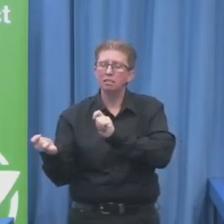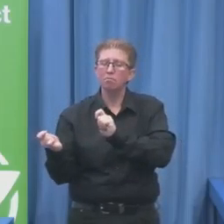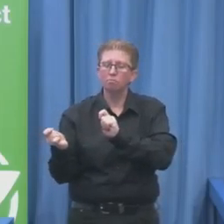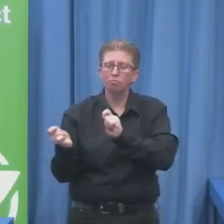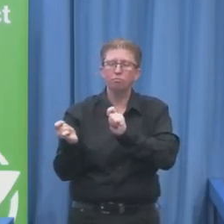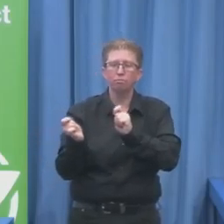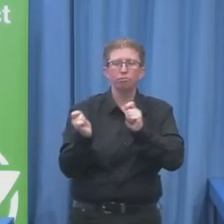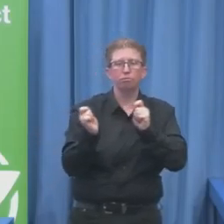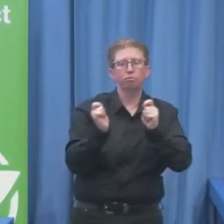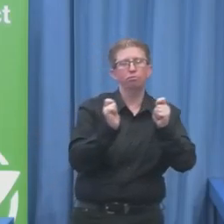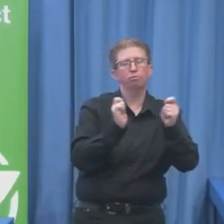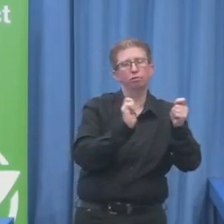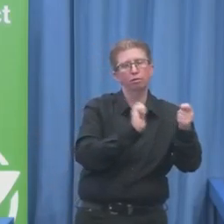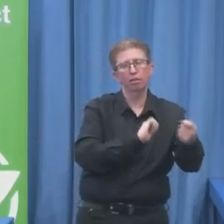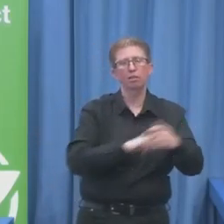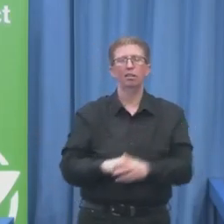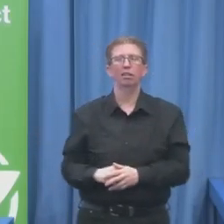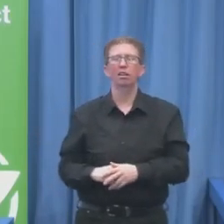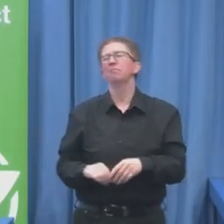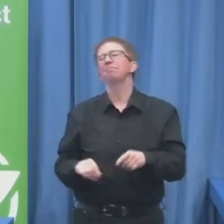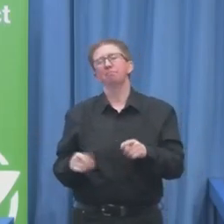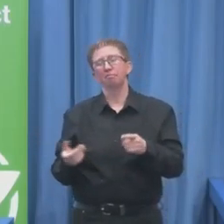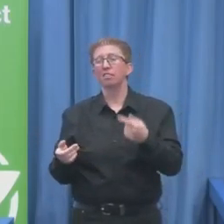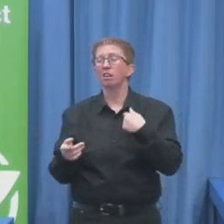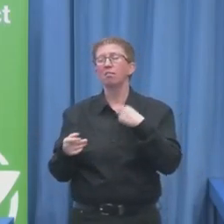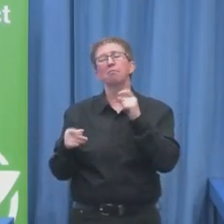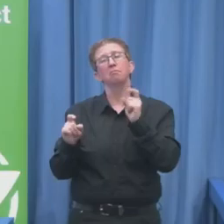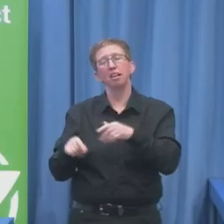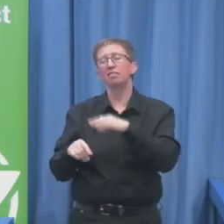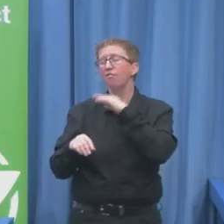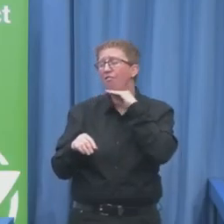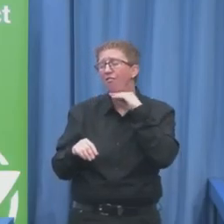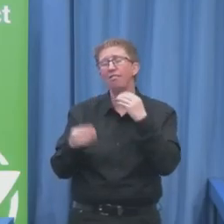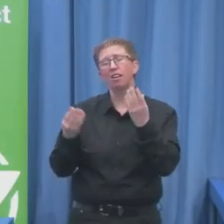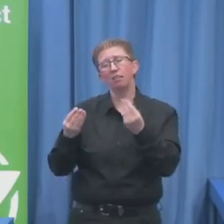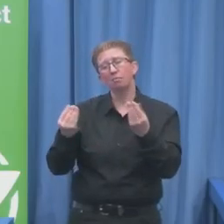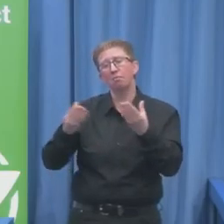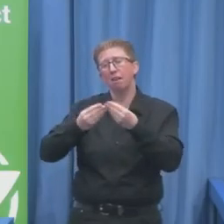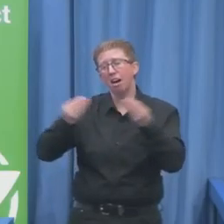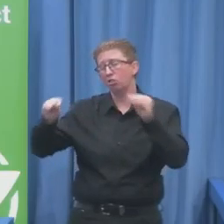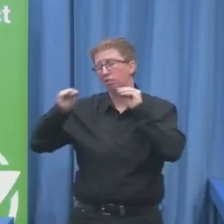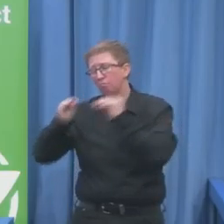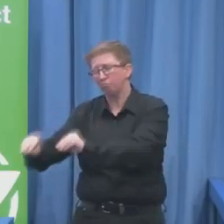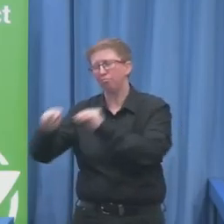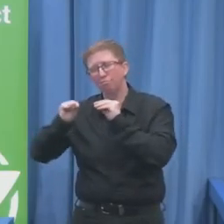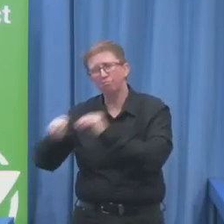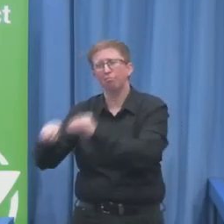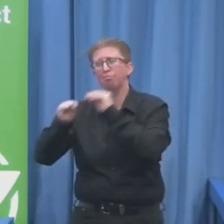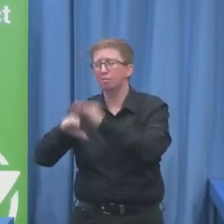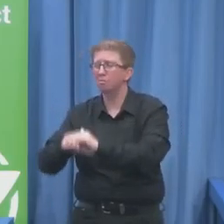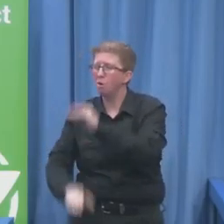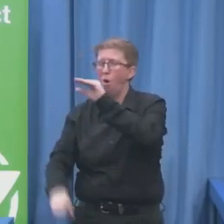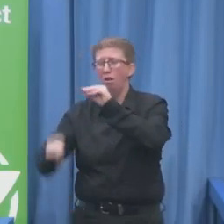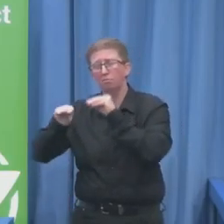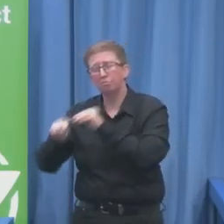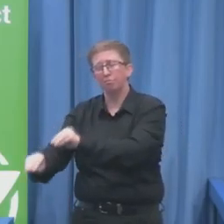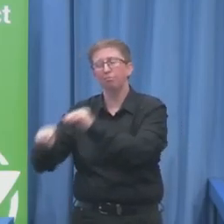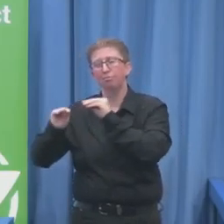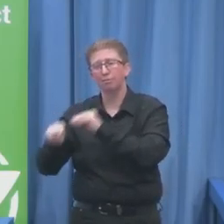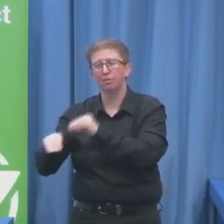So that model was effective. But in terms of the last sheltered workshop, there was resistance from people and